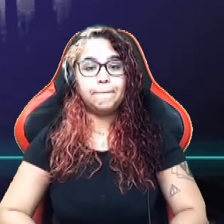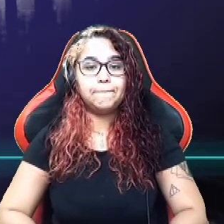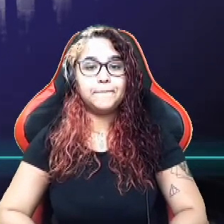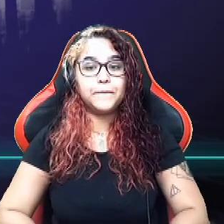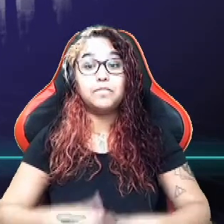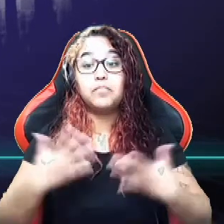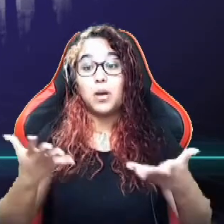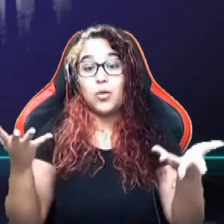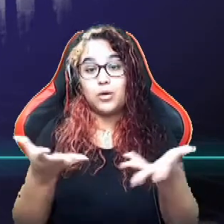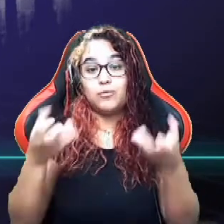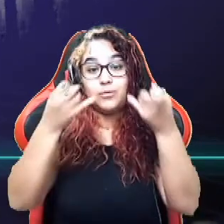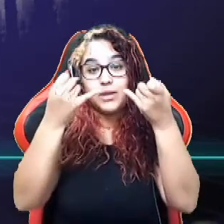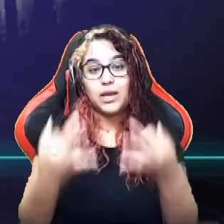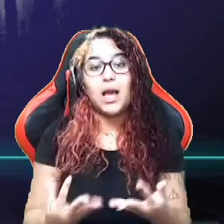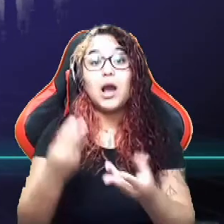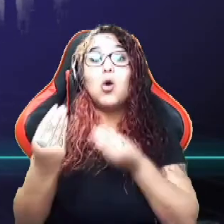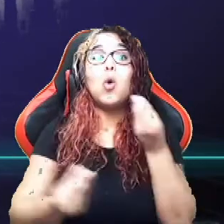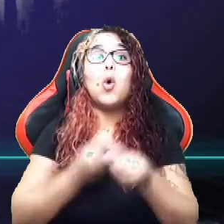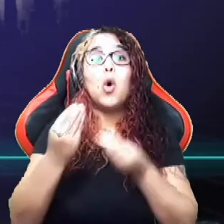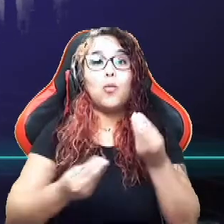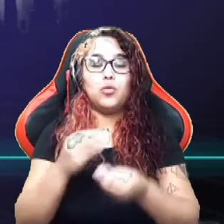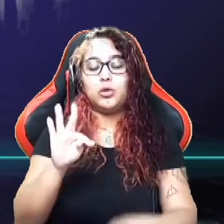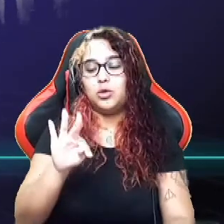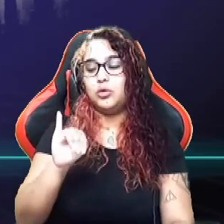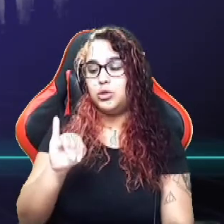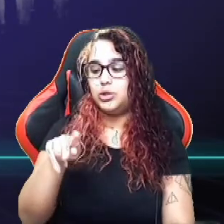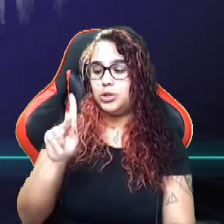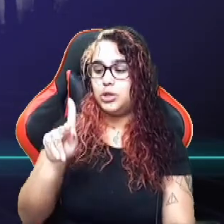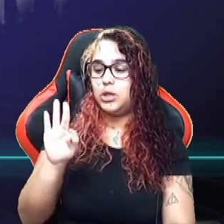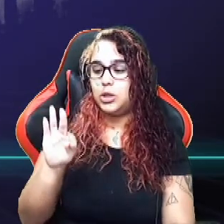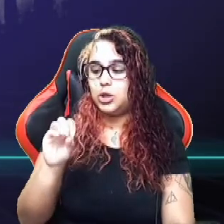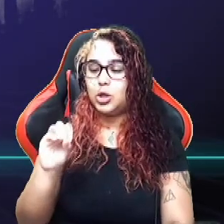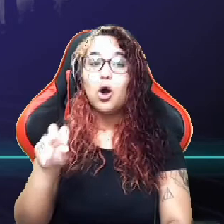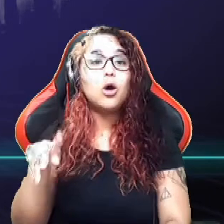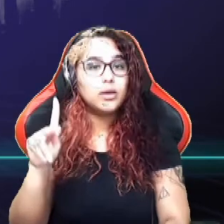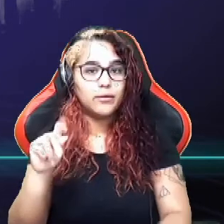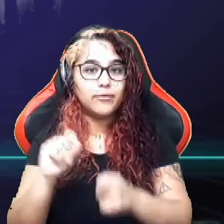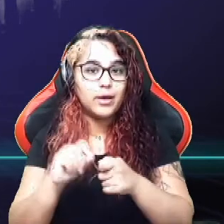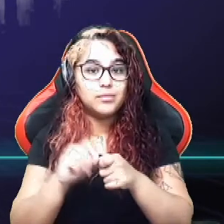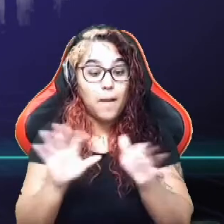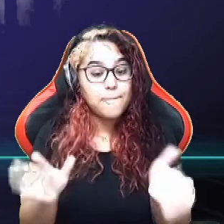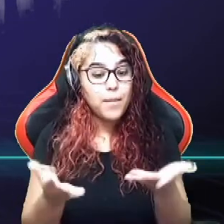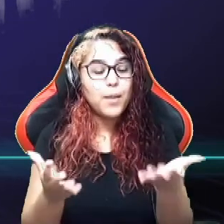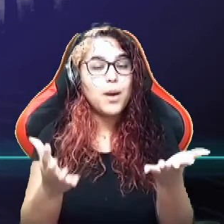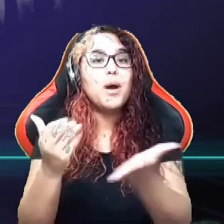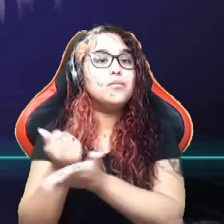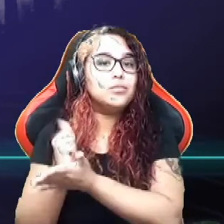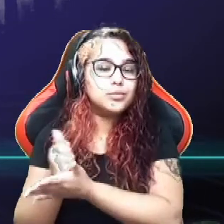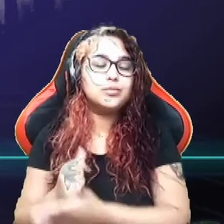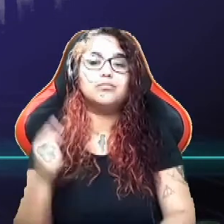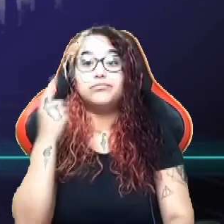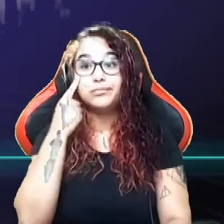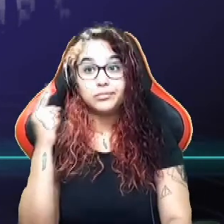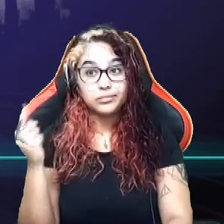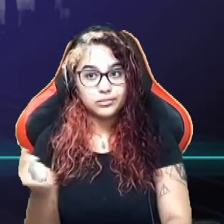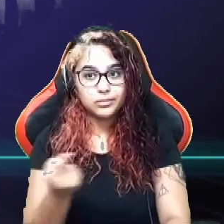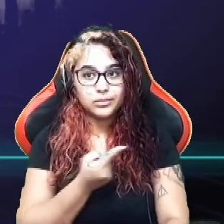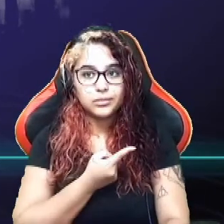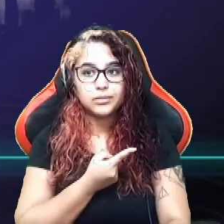So now let me tell you about what TikTok does to engage with the gamer community. These are our